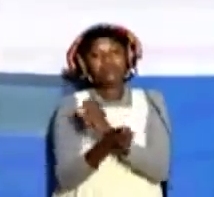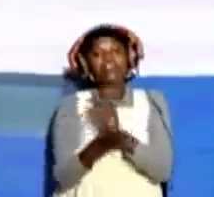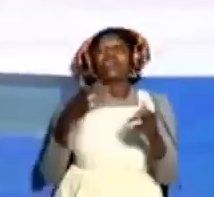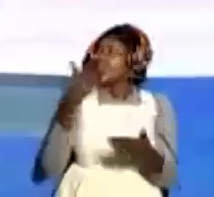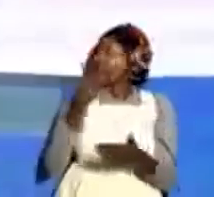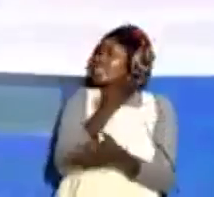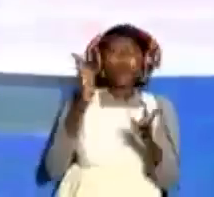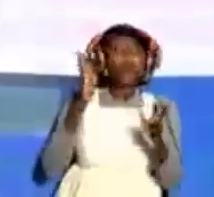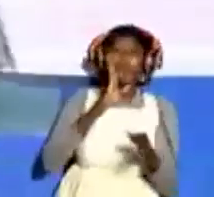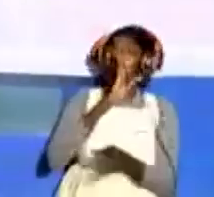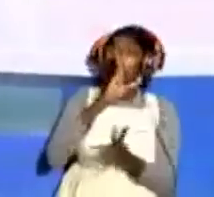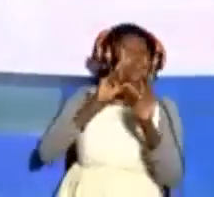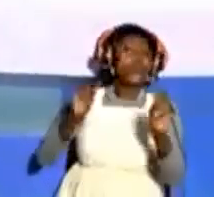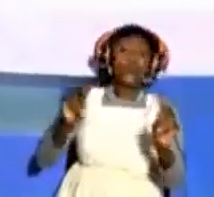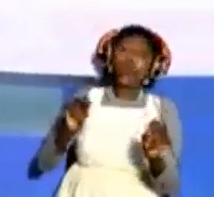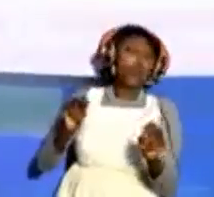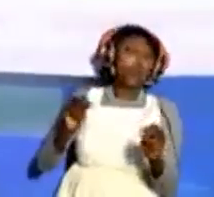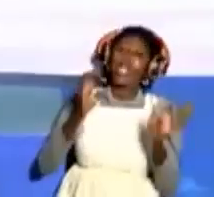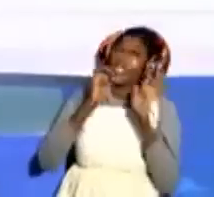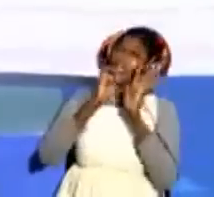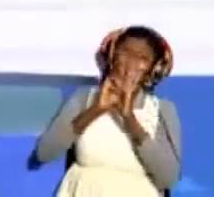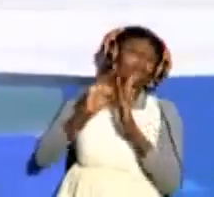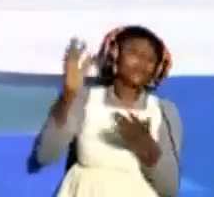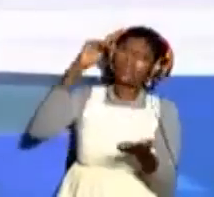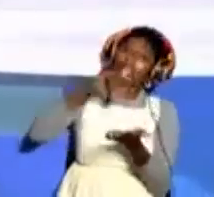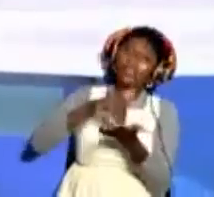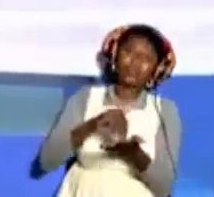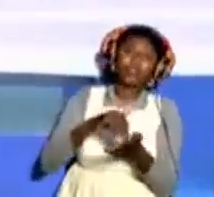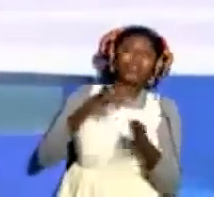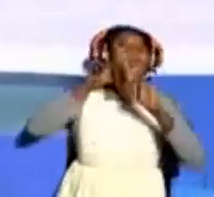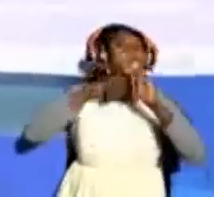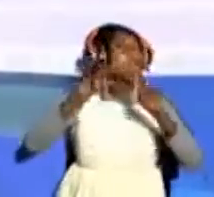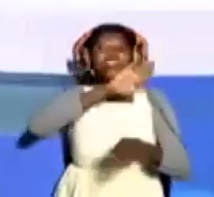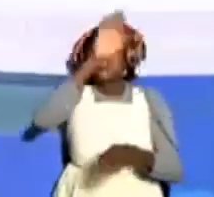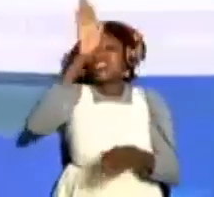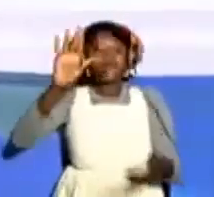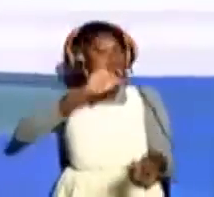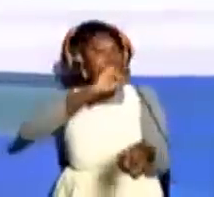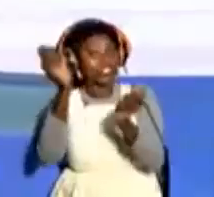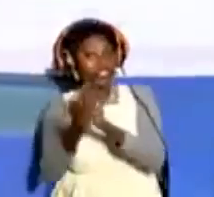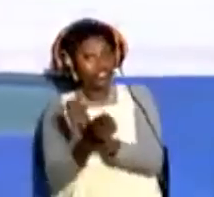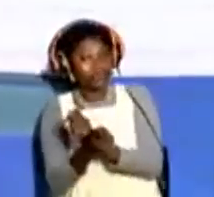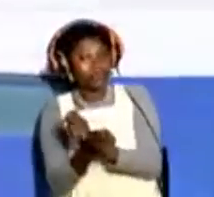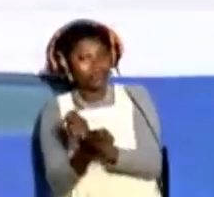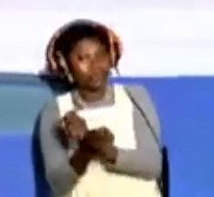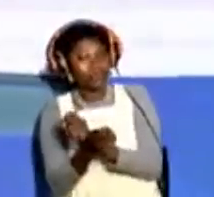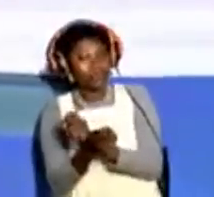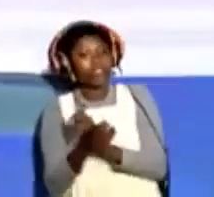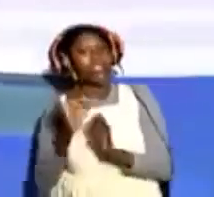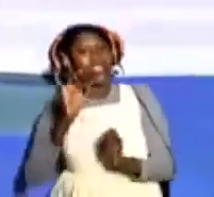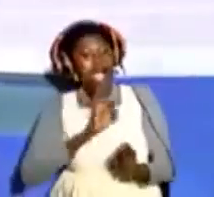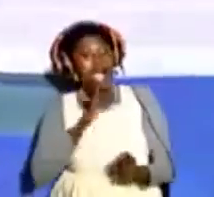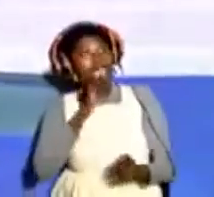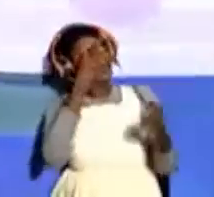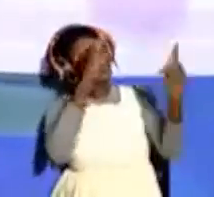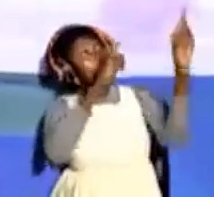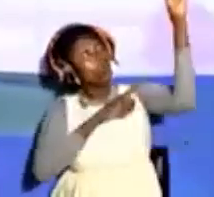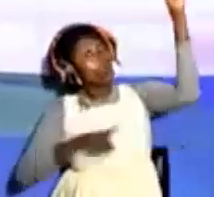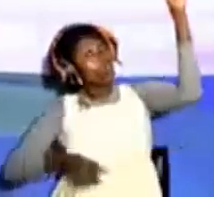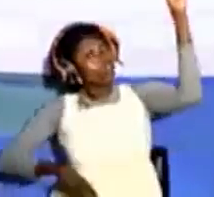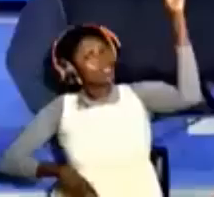There will have been no reference anymore. But it doesn't change. Say, I am the